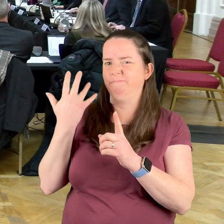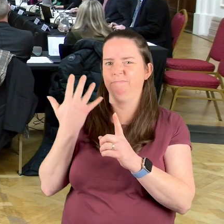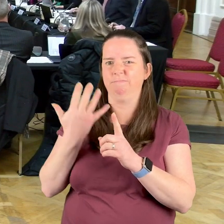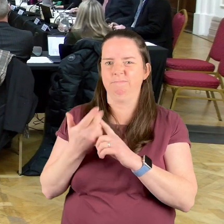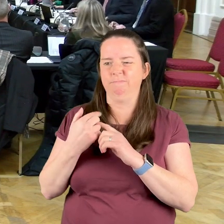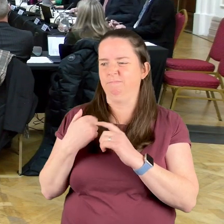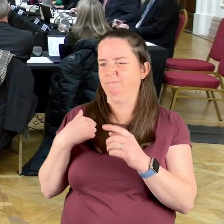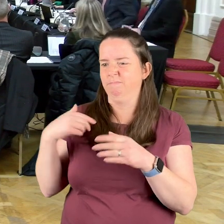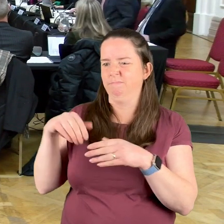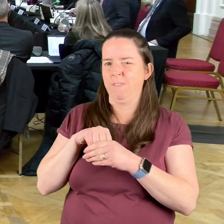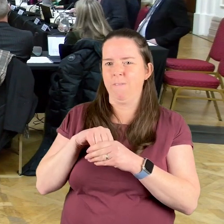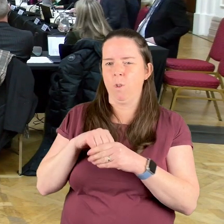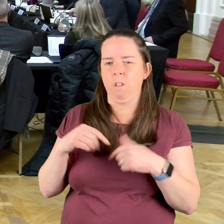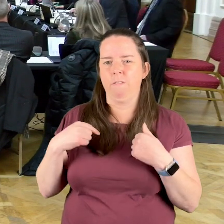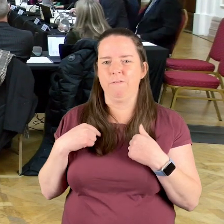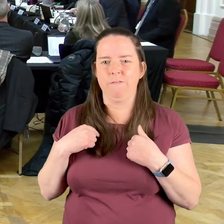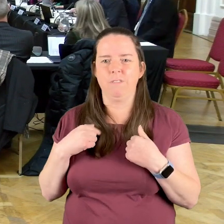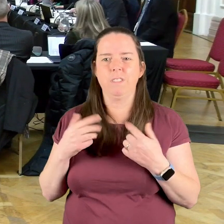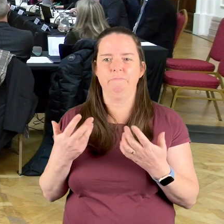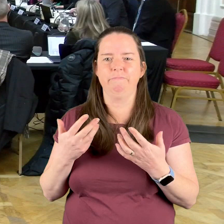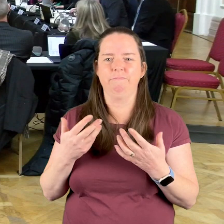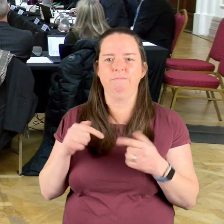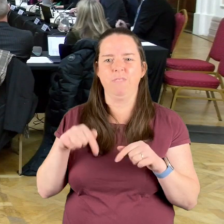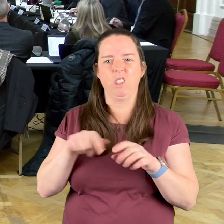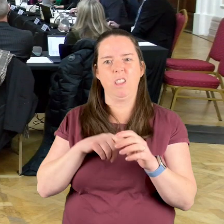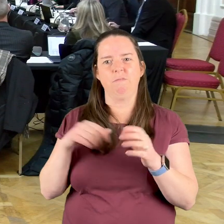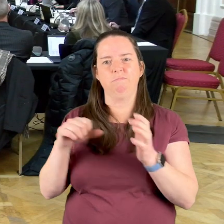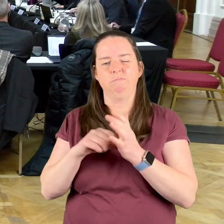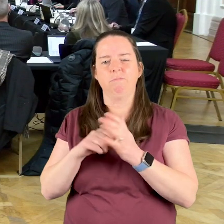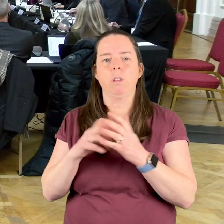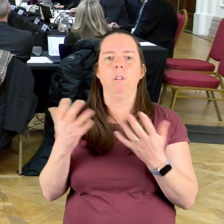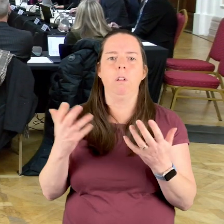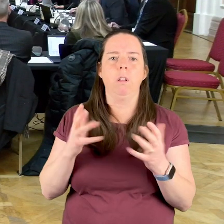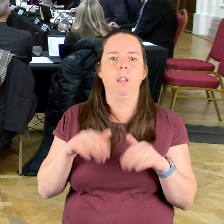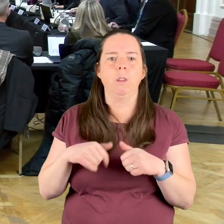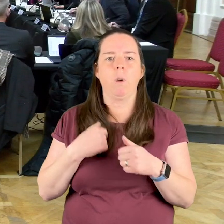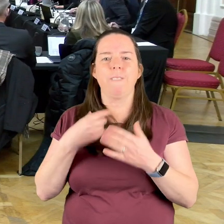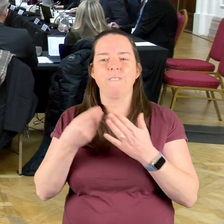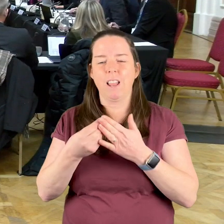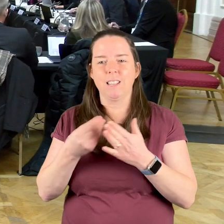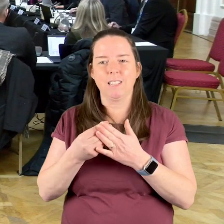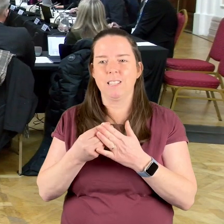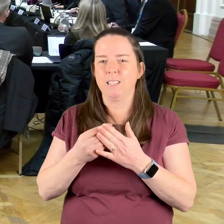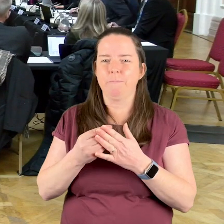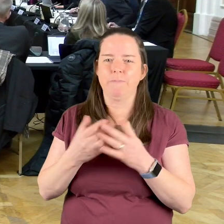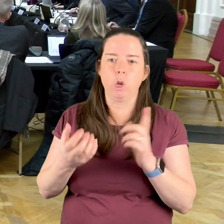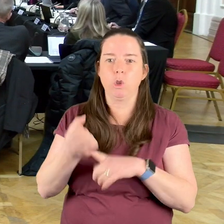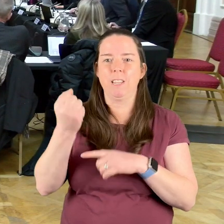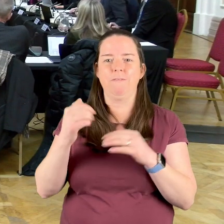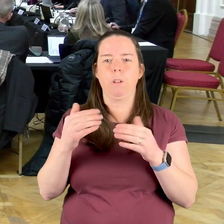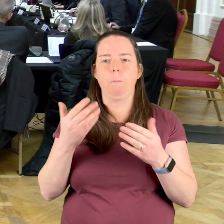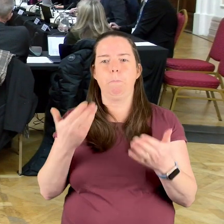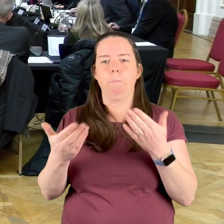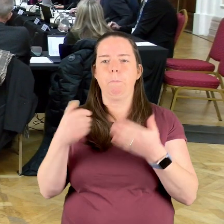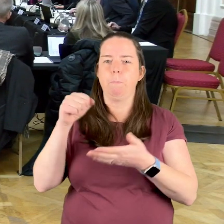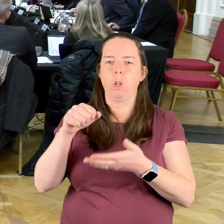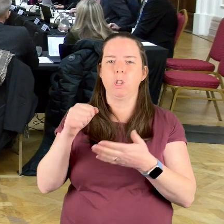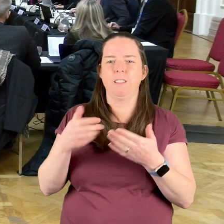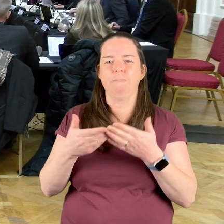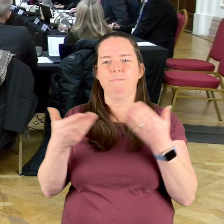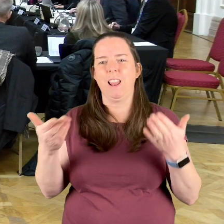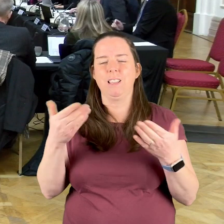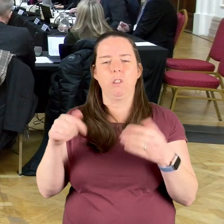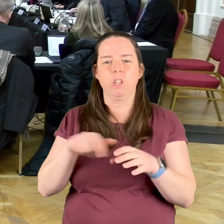I've experienced since I've been in South West London anyway on the finances. We are not going to achieve a balanced budget at the end of the year, that's really